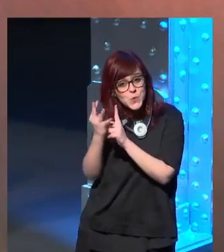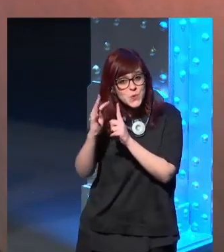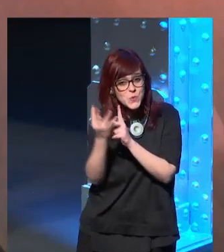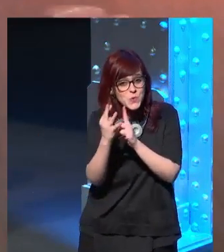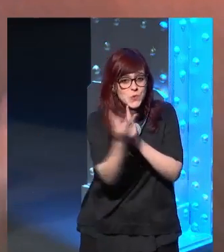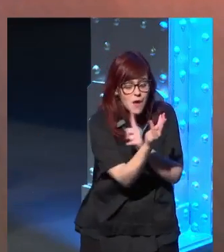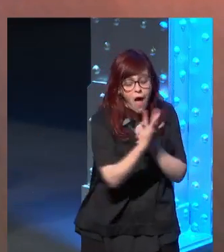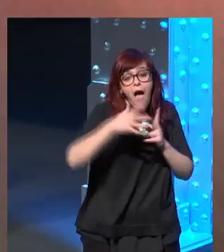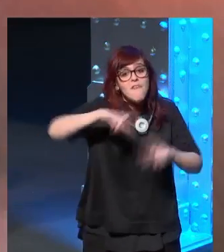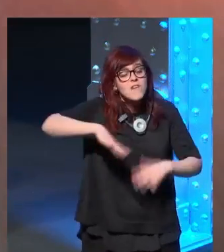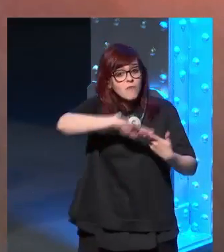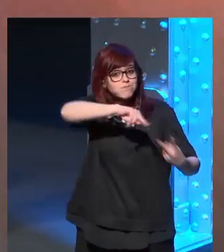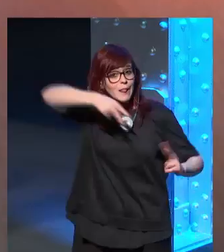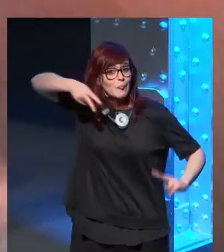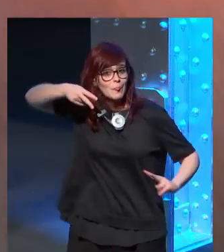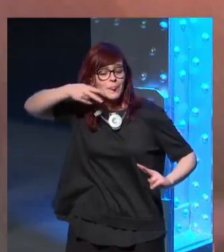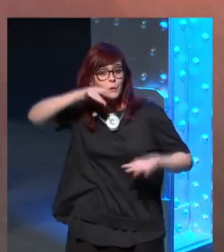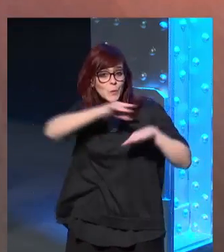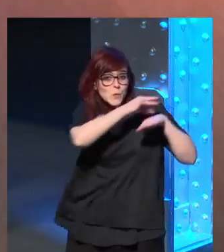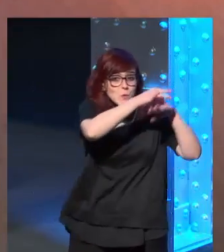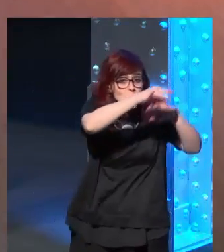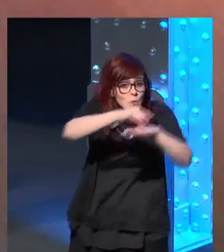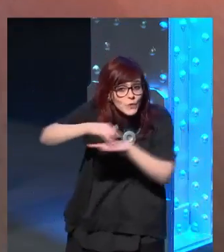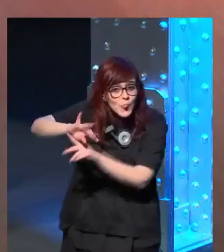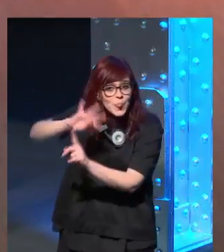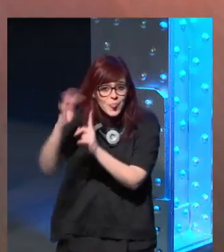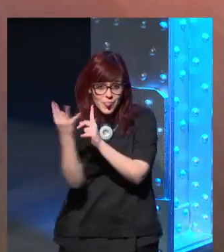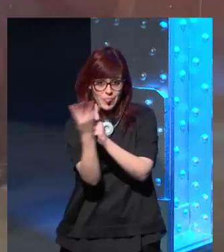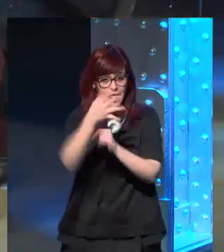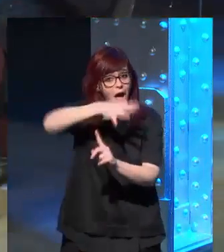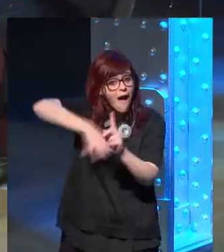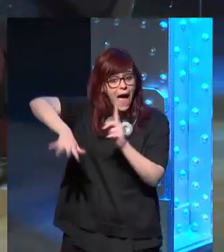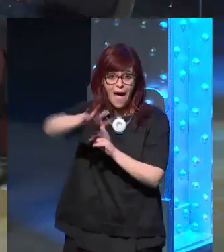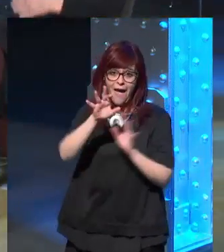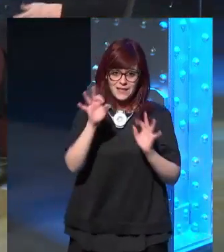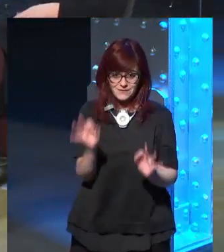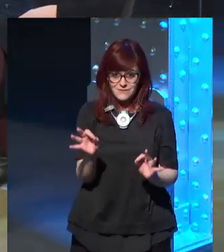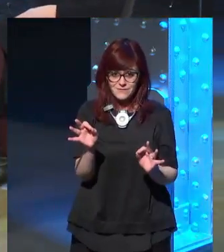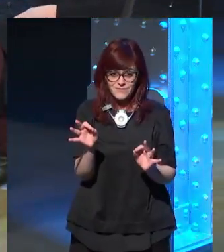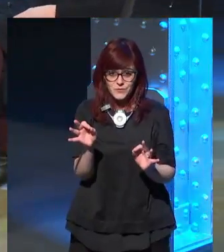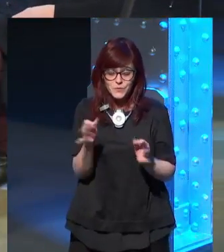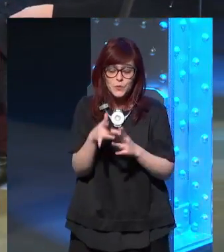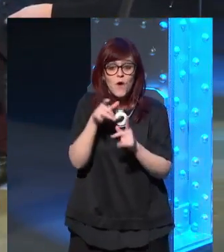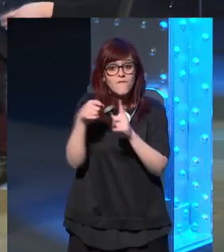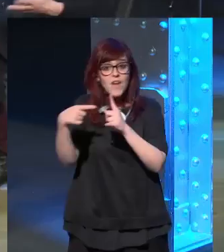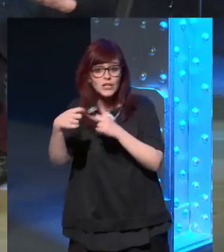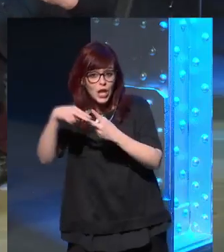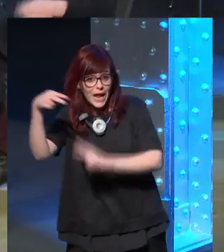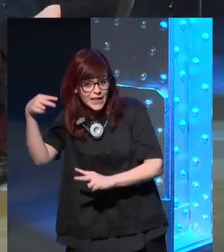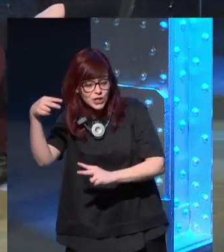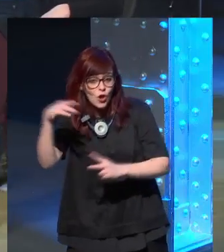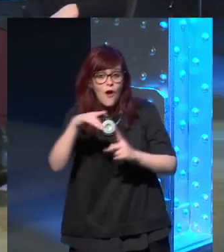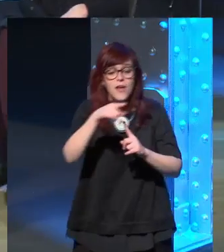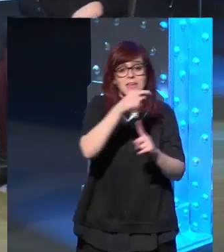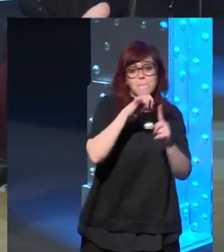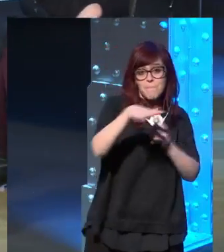then, so it's sort of this interplay through life between the genetic factors and the environmental factors. But when it